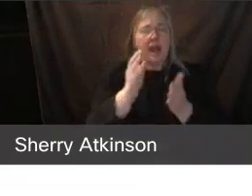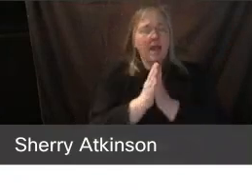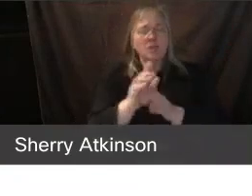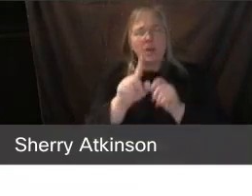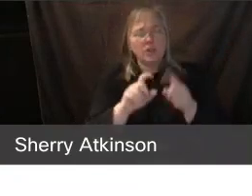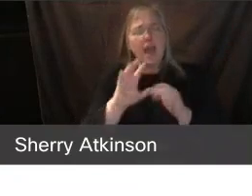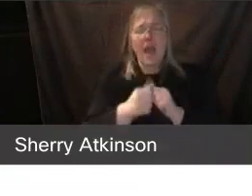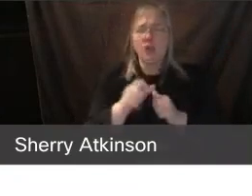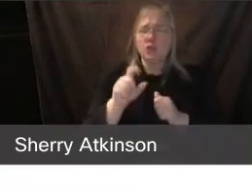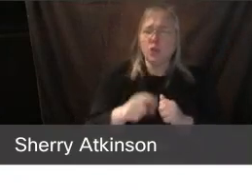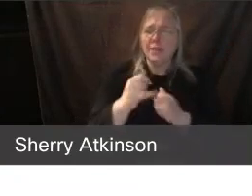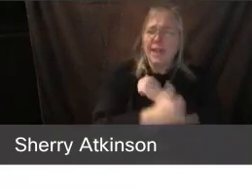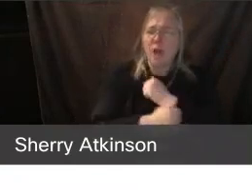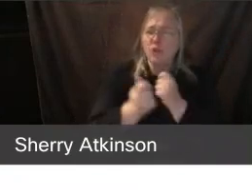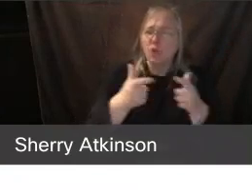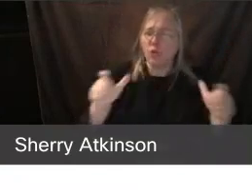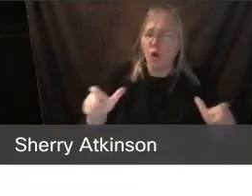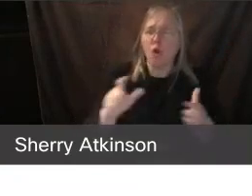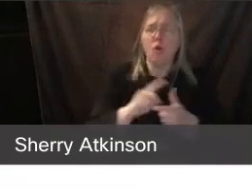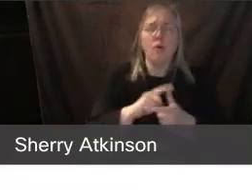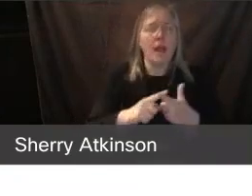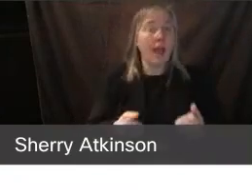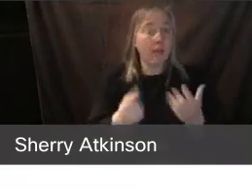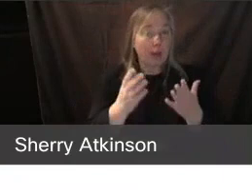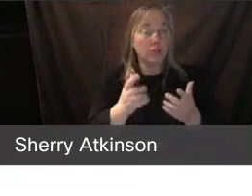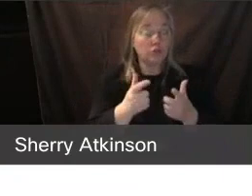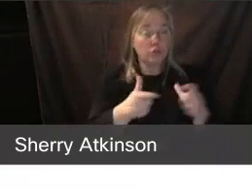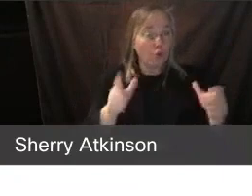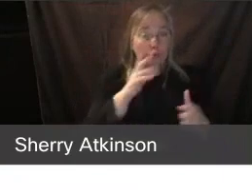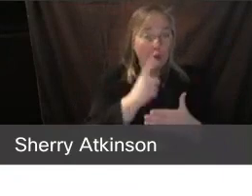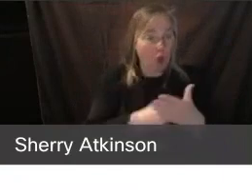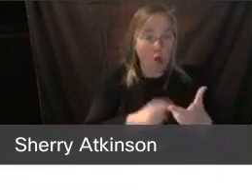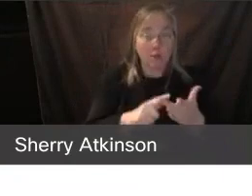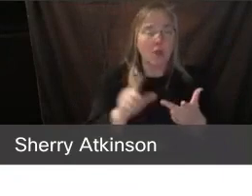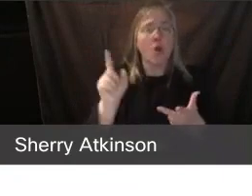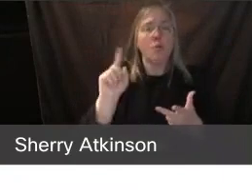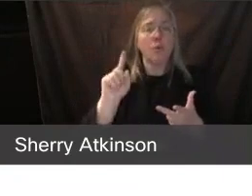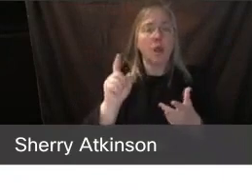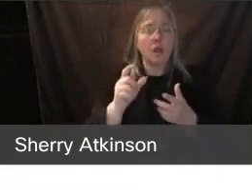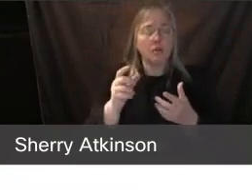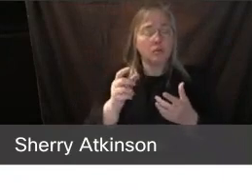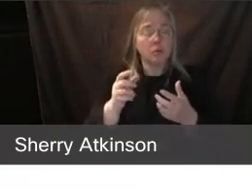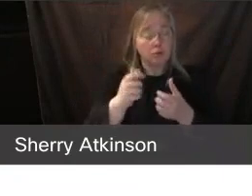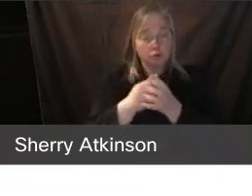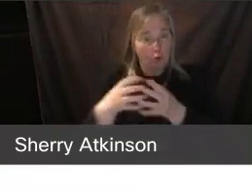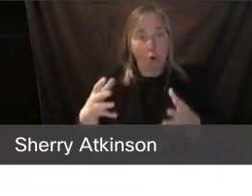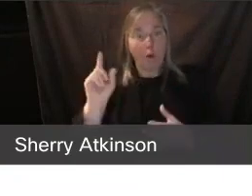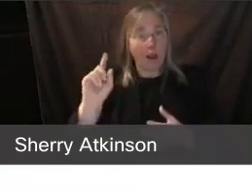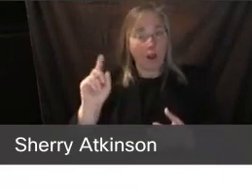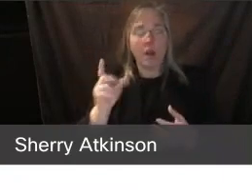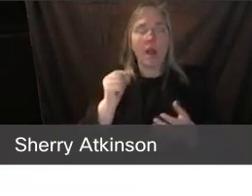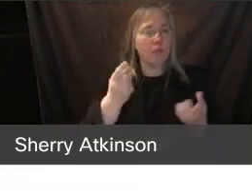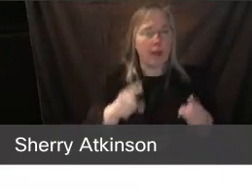county grow? How much will growth cost? Where do we want to grow? And what happens is we'll come up